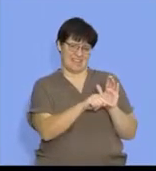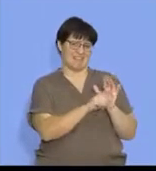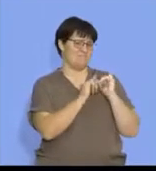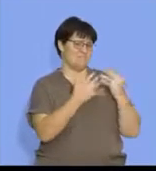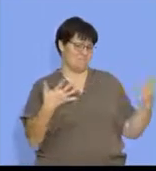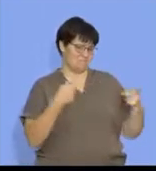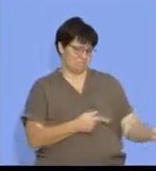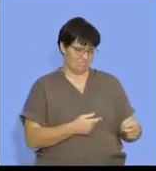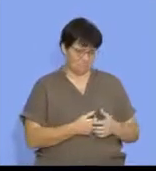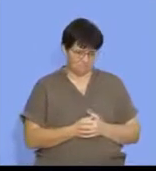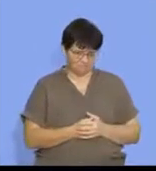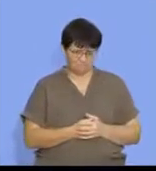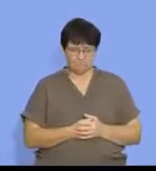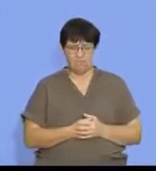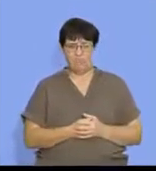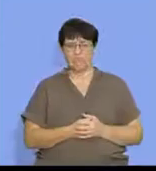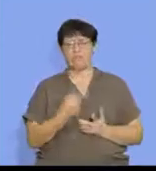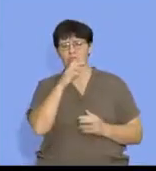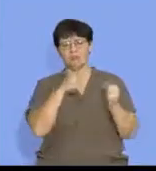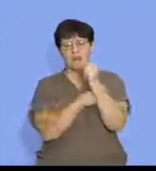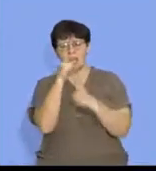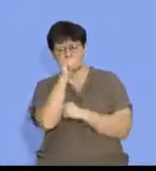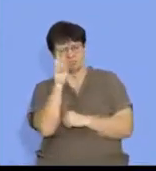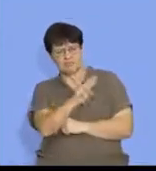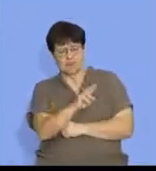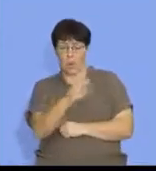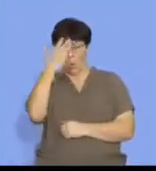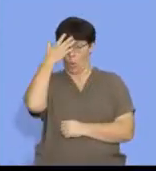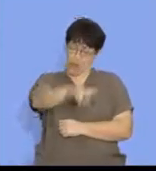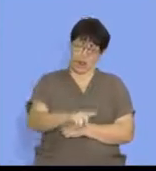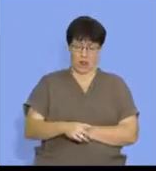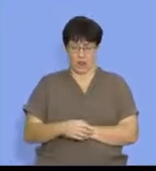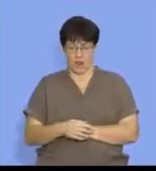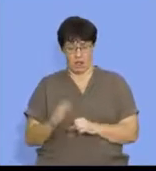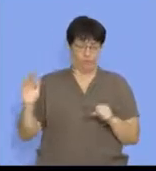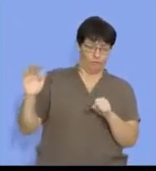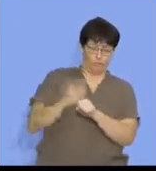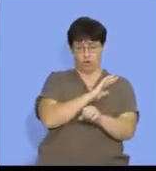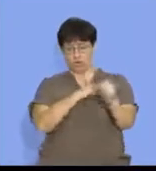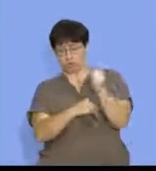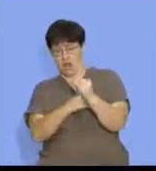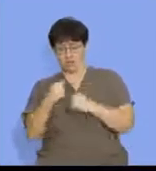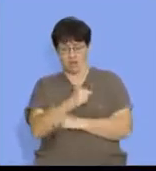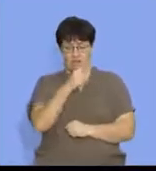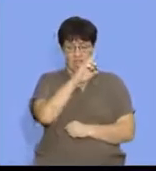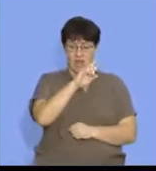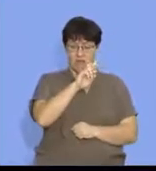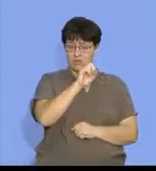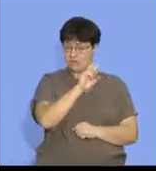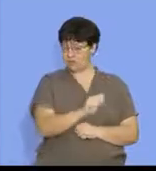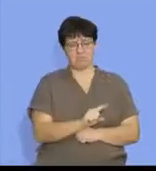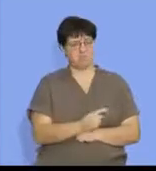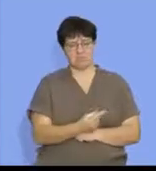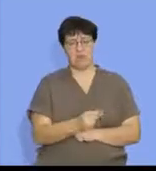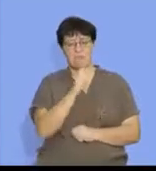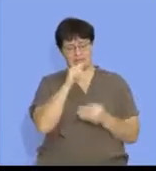cause disease. Now, when we looked at the structure, you don't have to know, right, the whole thing of the virus, but we